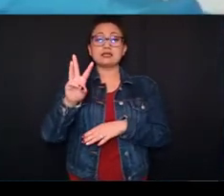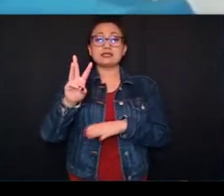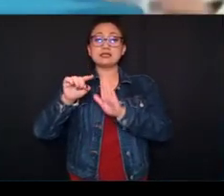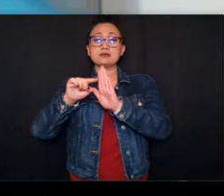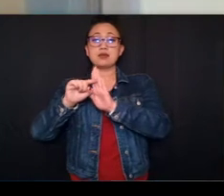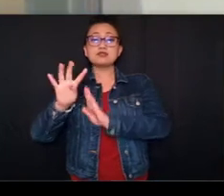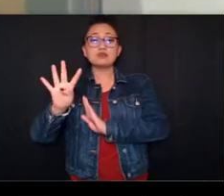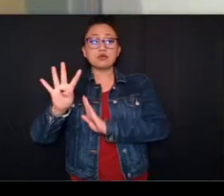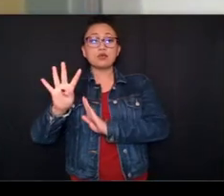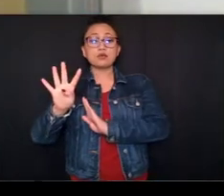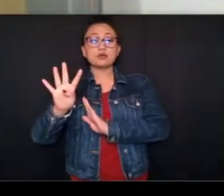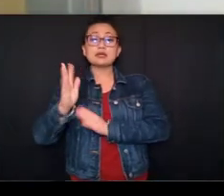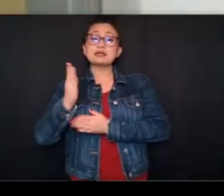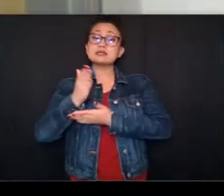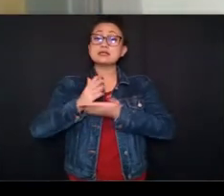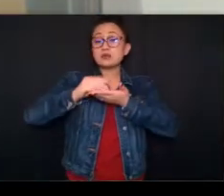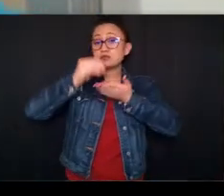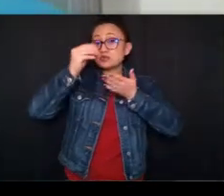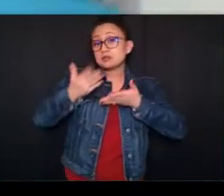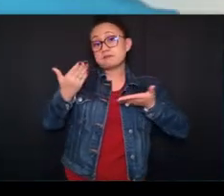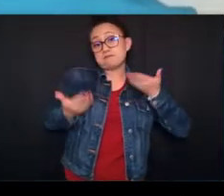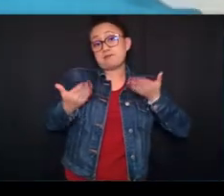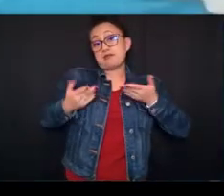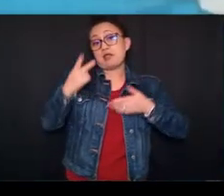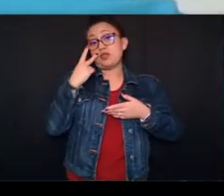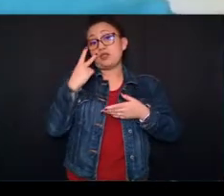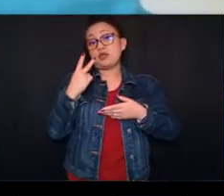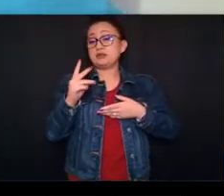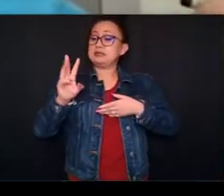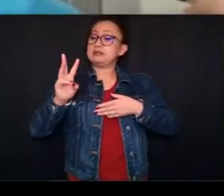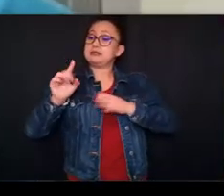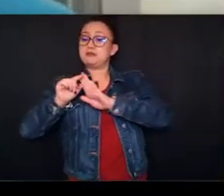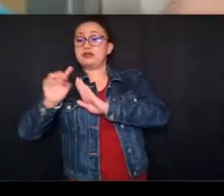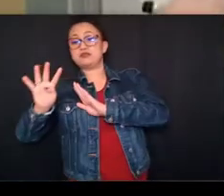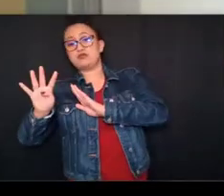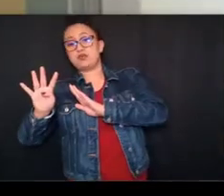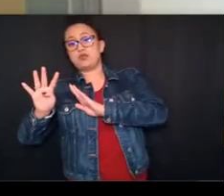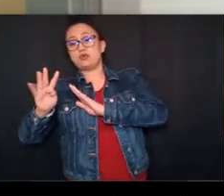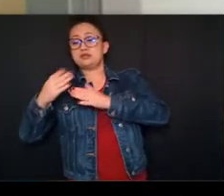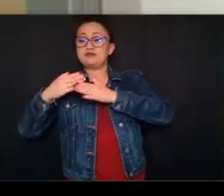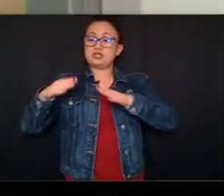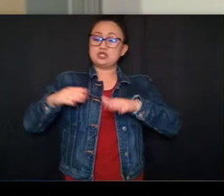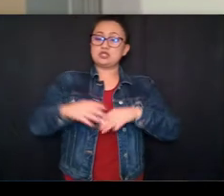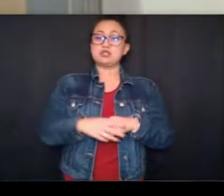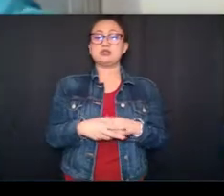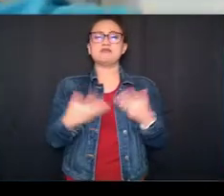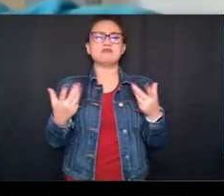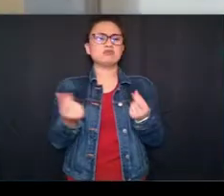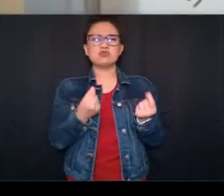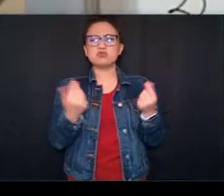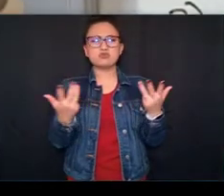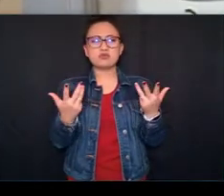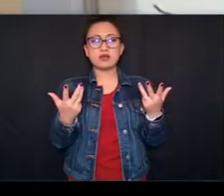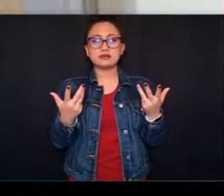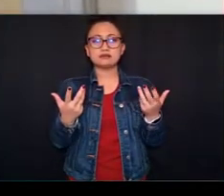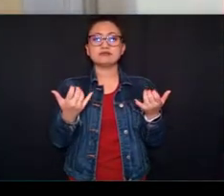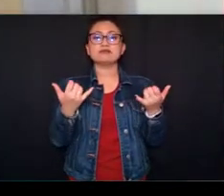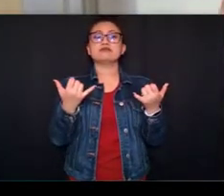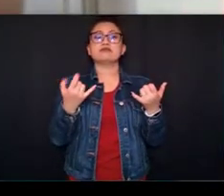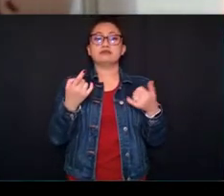4? Again, some students might look here and say, well, I've got subtraction, I've got division, what do I do first? Well, you go to your order of